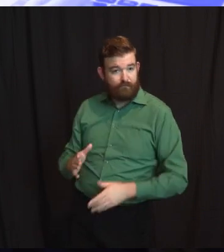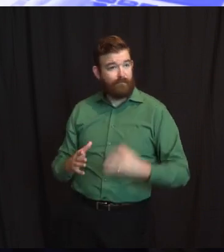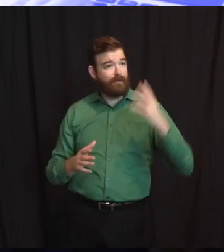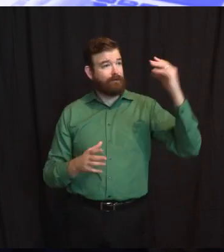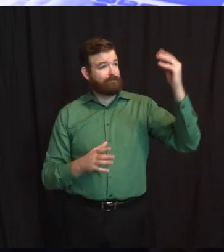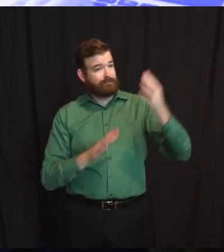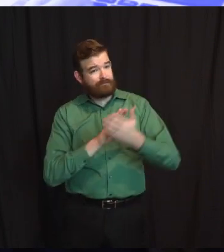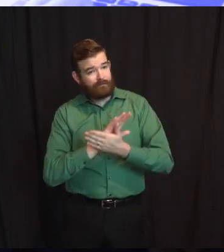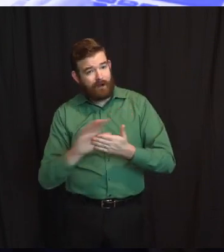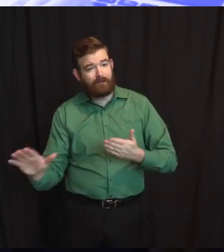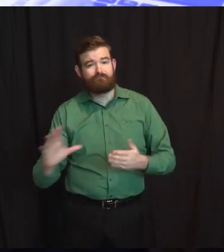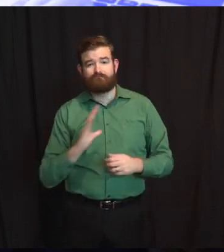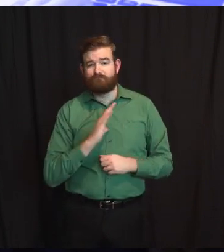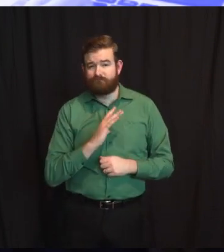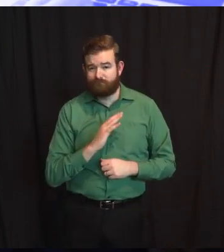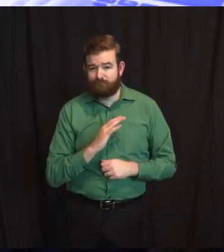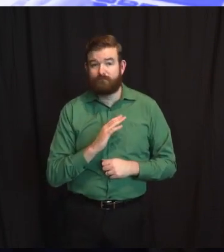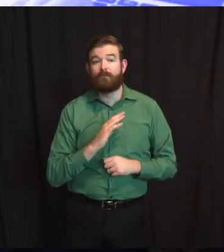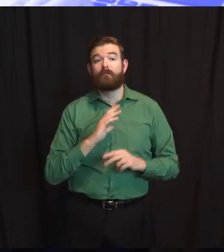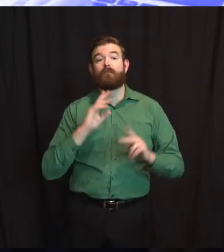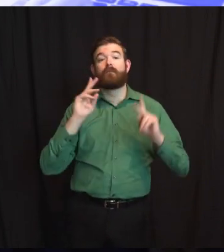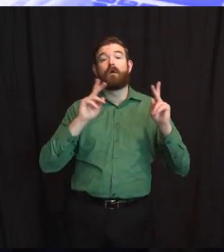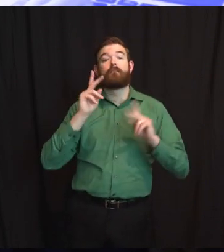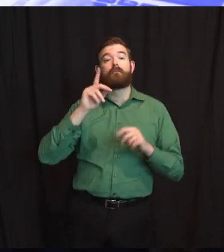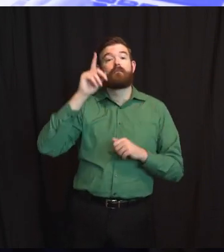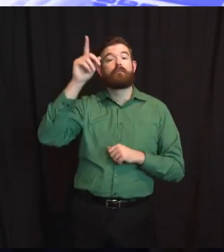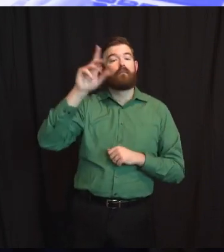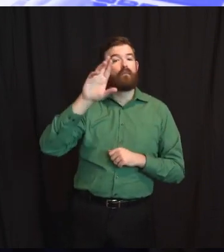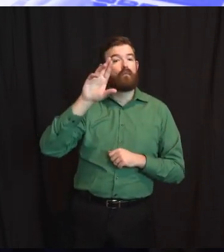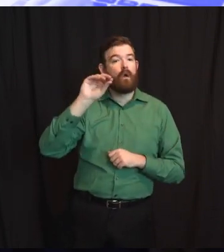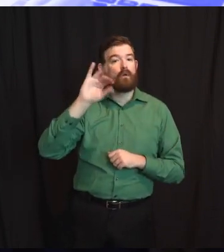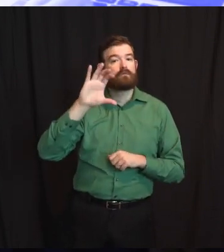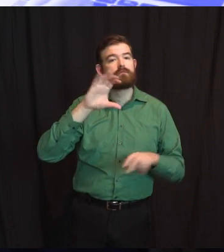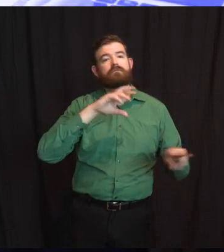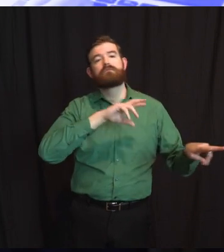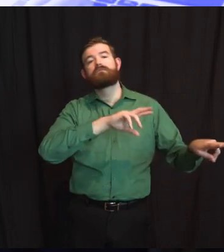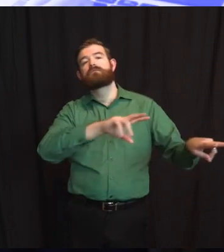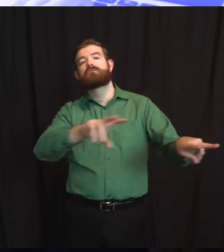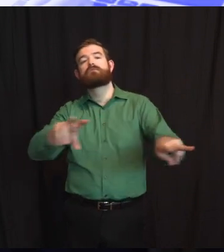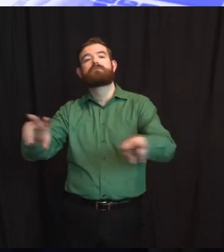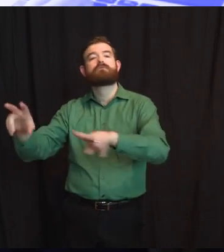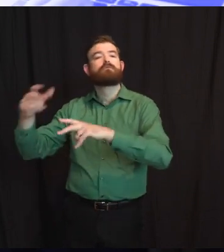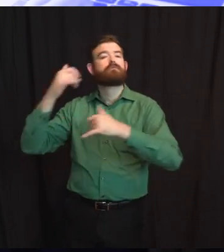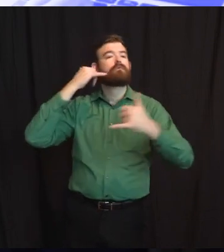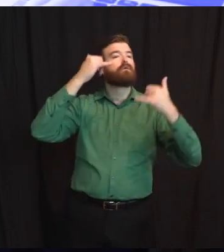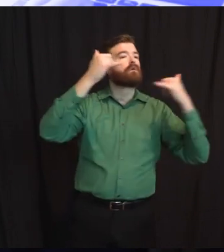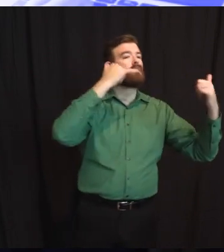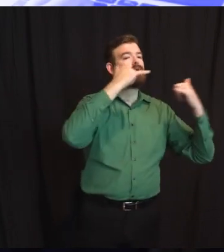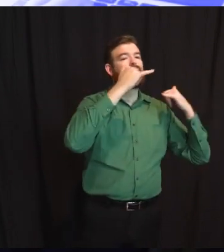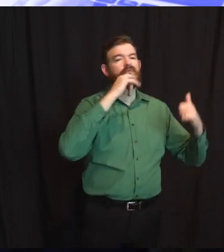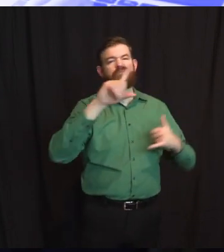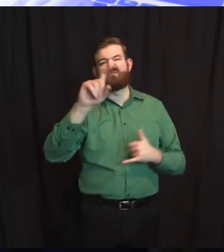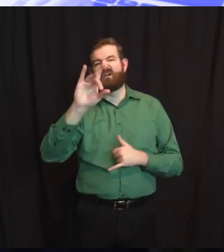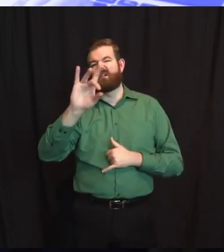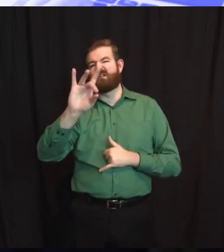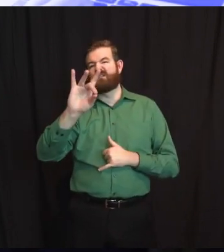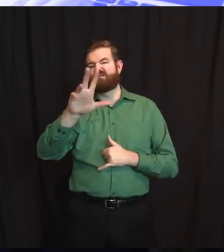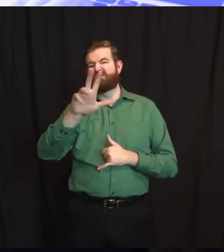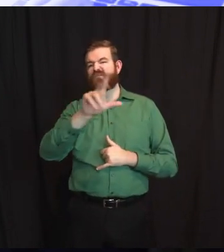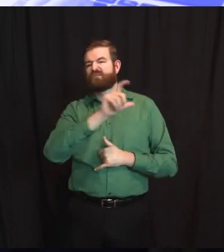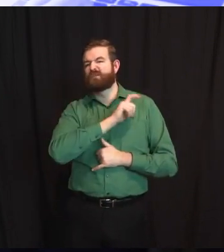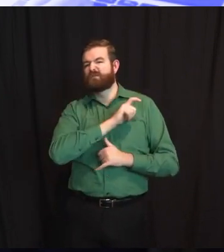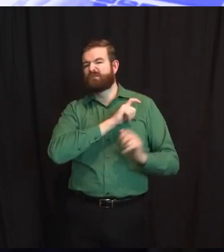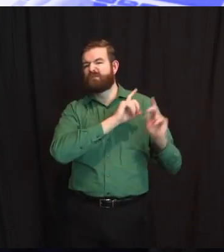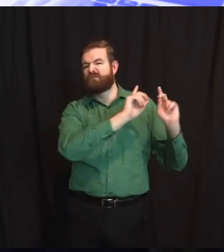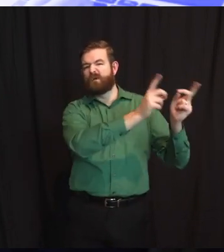personnel canvassed 135 different law enforcement agencies in the Shore region and those responsible for parks, and